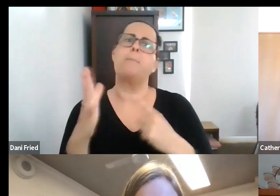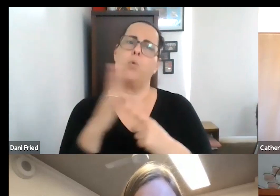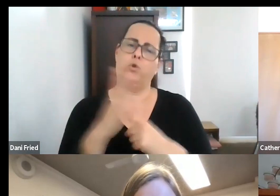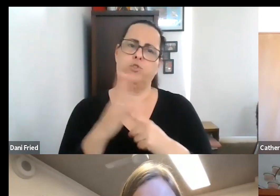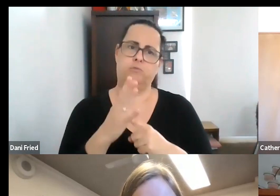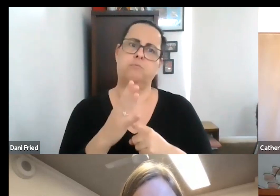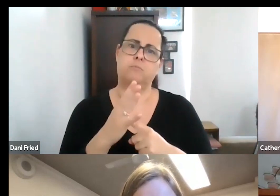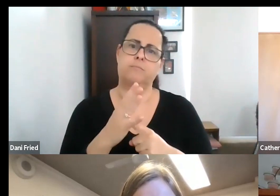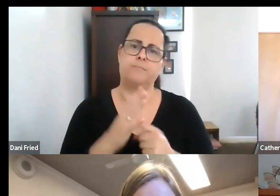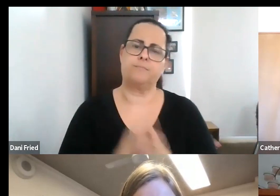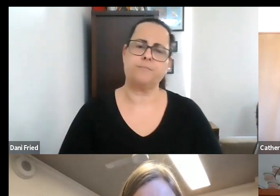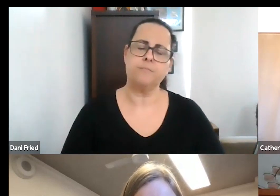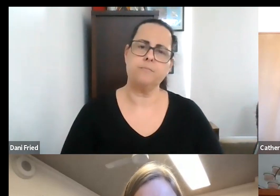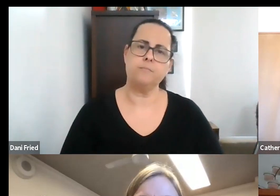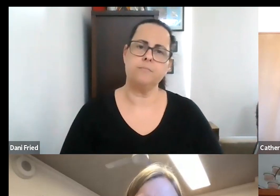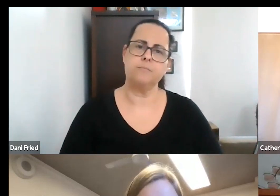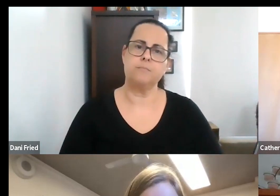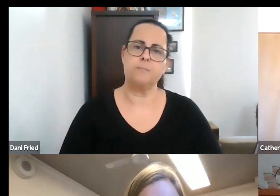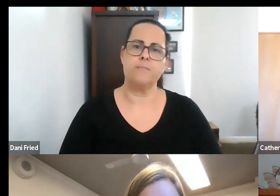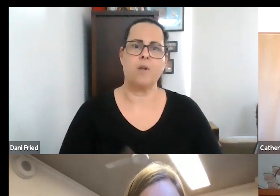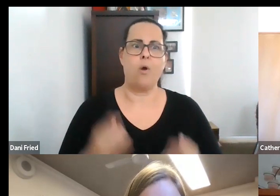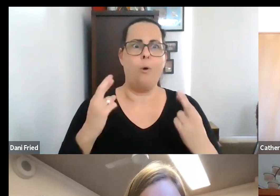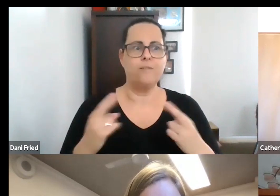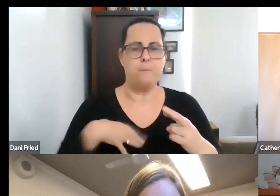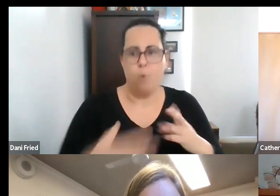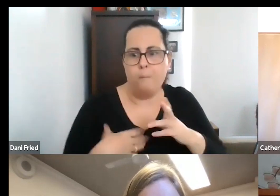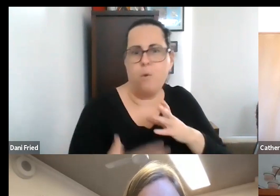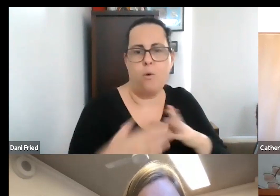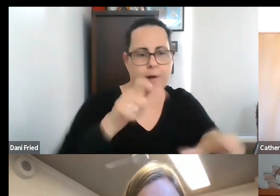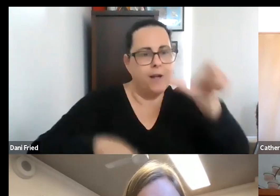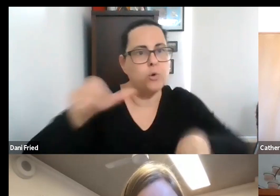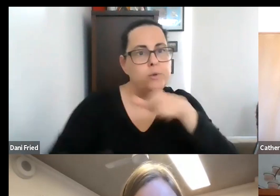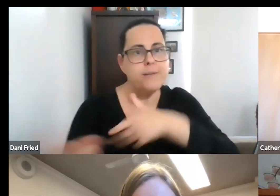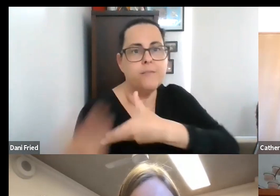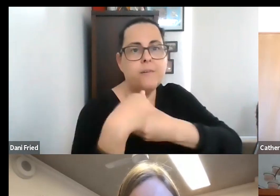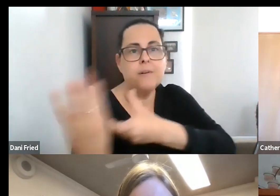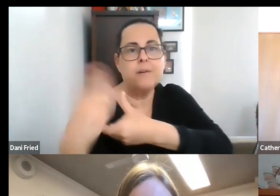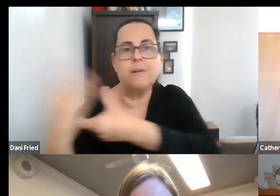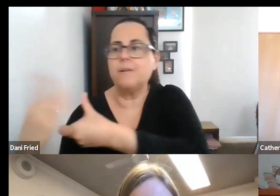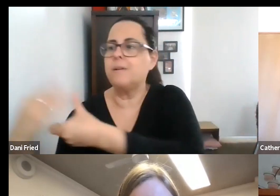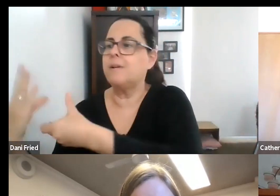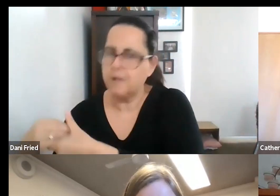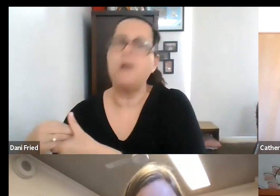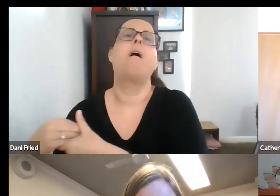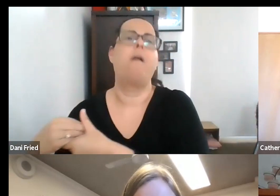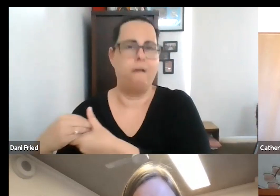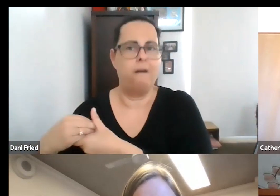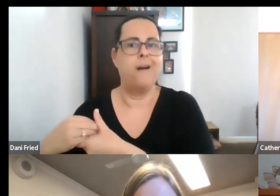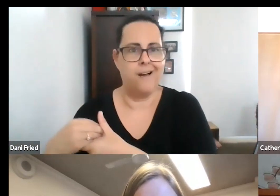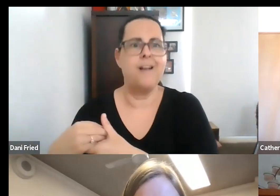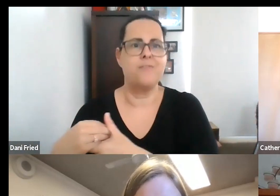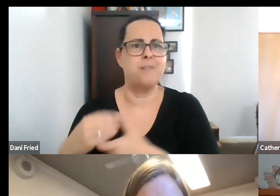and hopefully this movement towards focusing on people who are in the heart of what